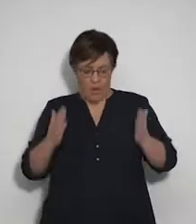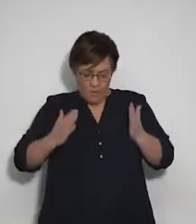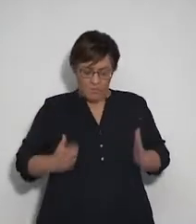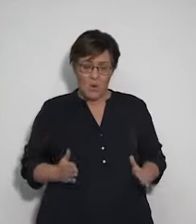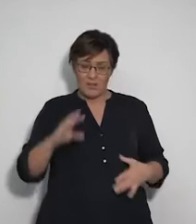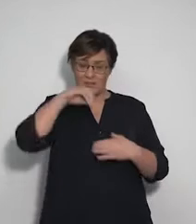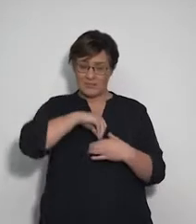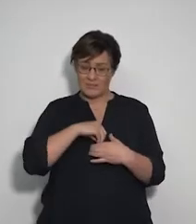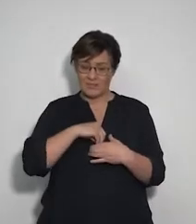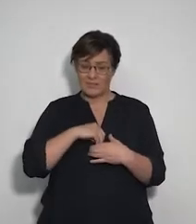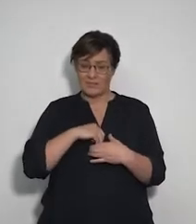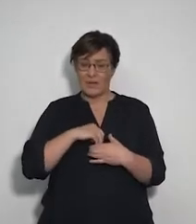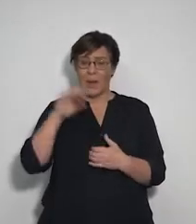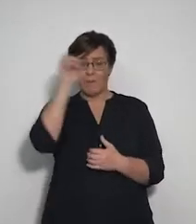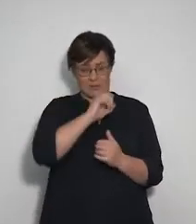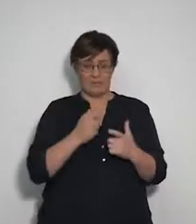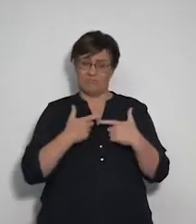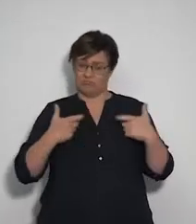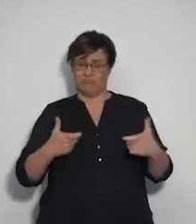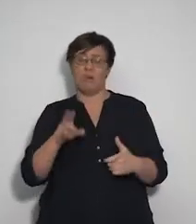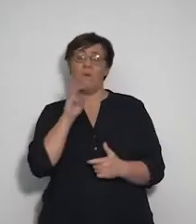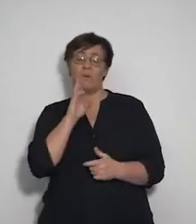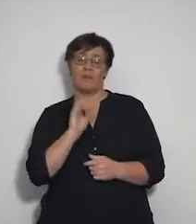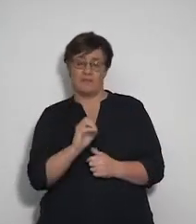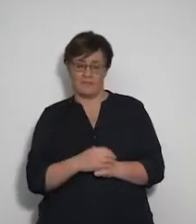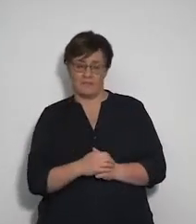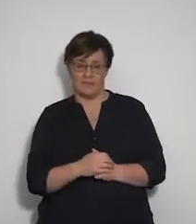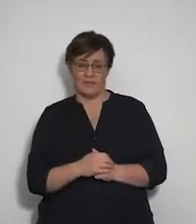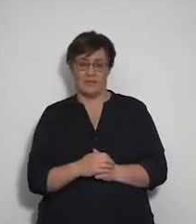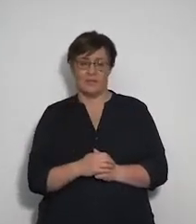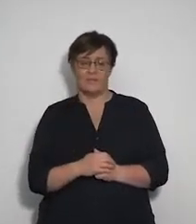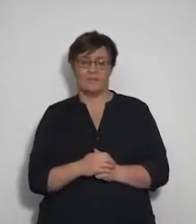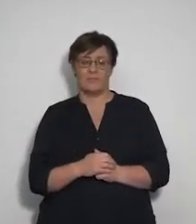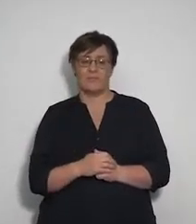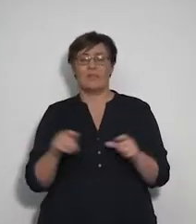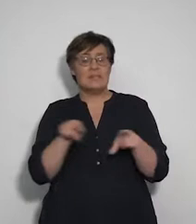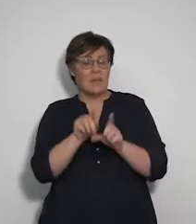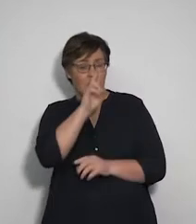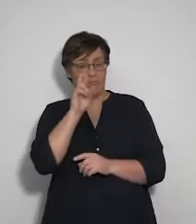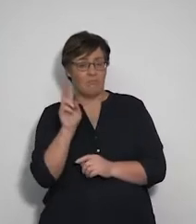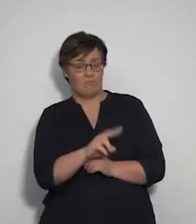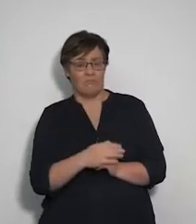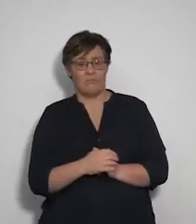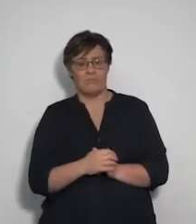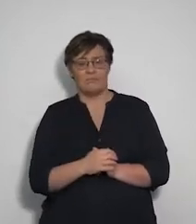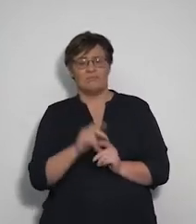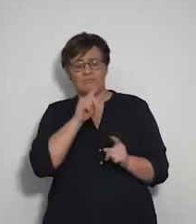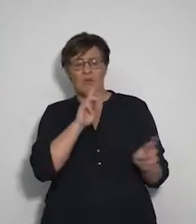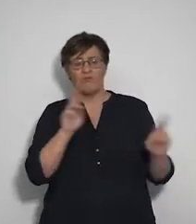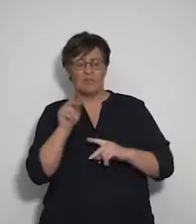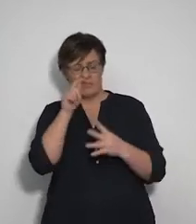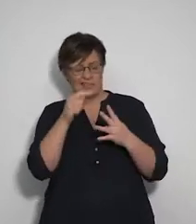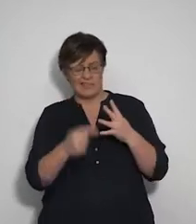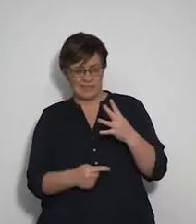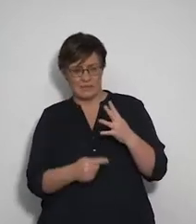consist of a very huge percentage of water. It's also, if you look at many of these reactions, they